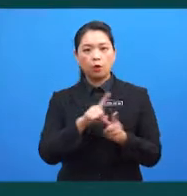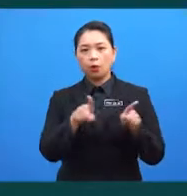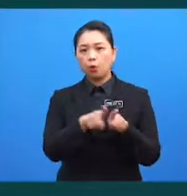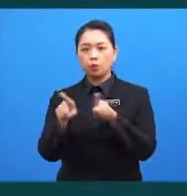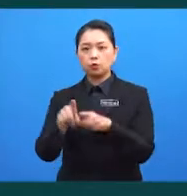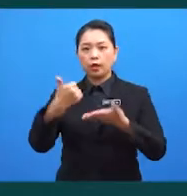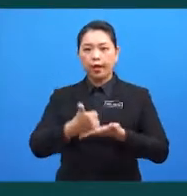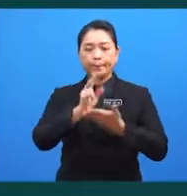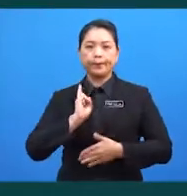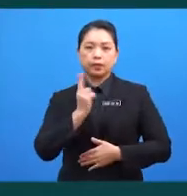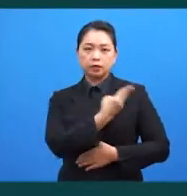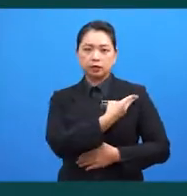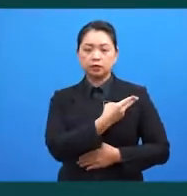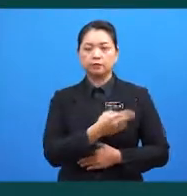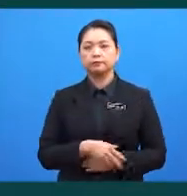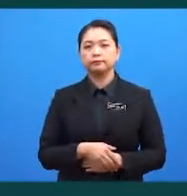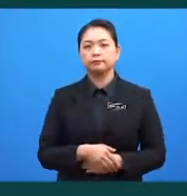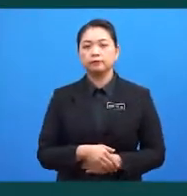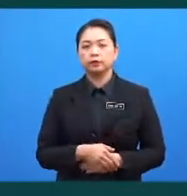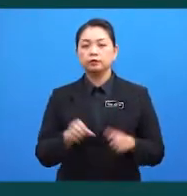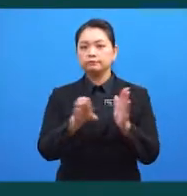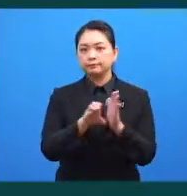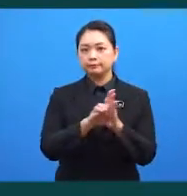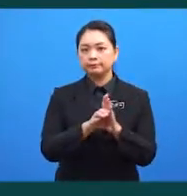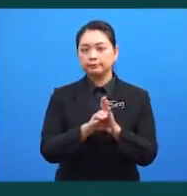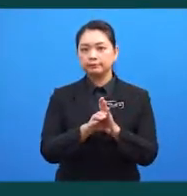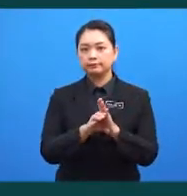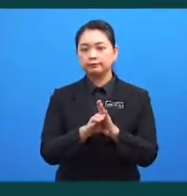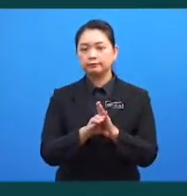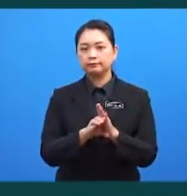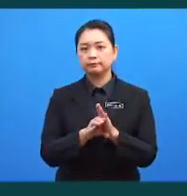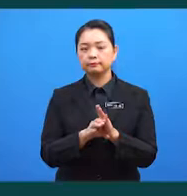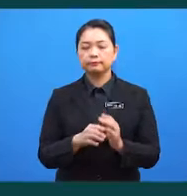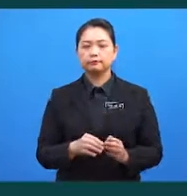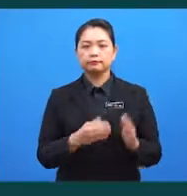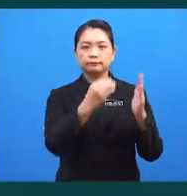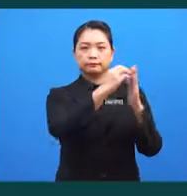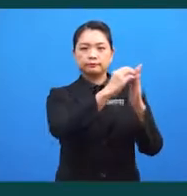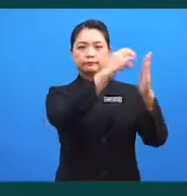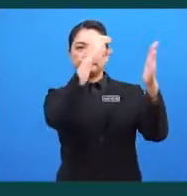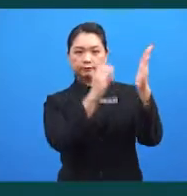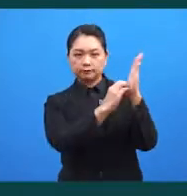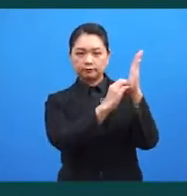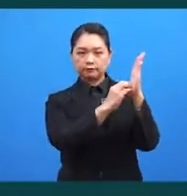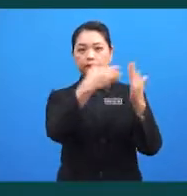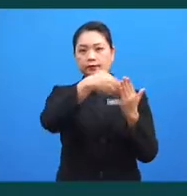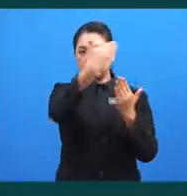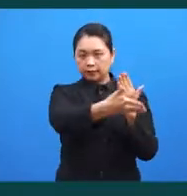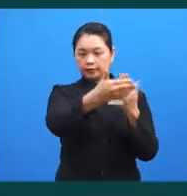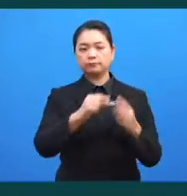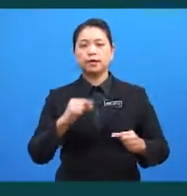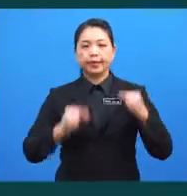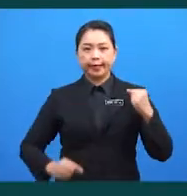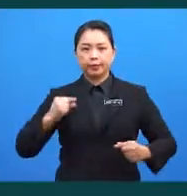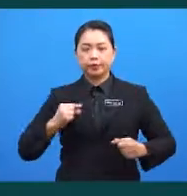determine the main ideas. For example, in the next paragraph, the heading is gestures